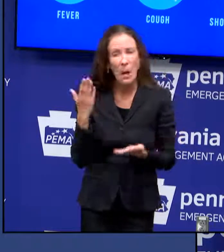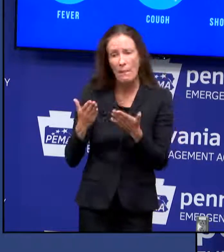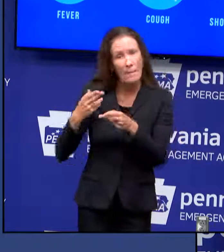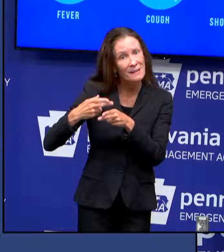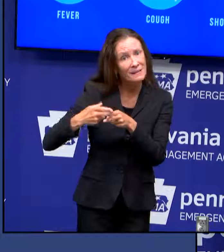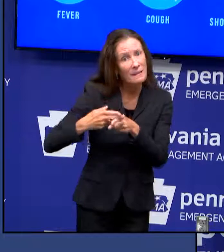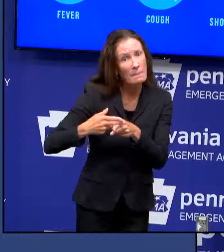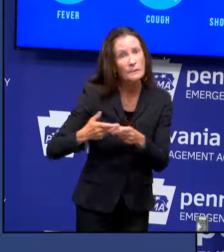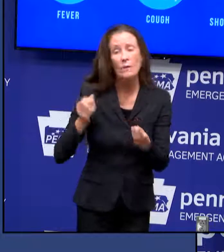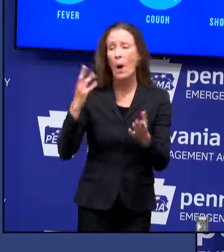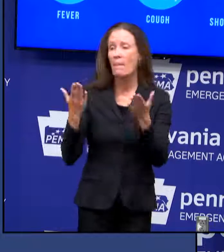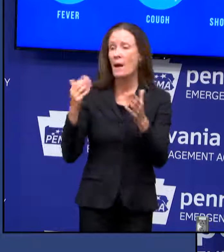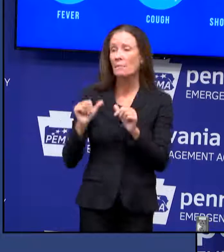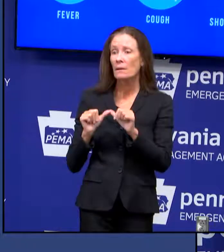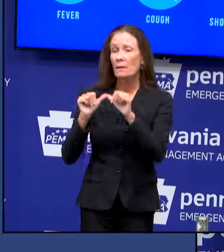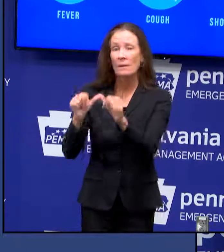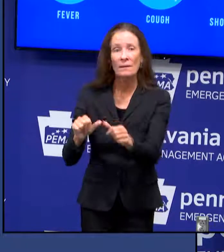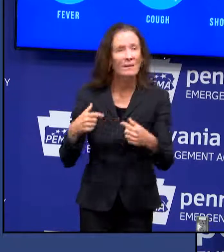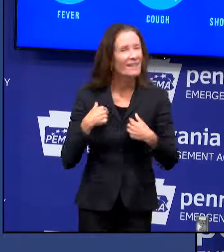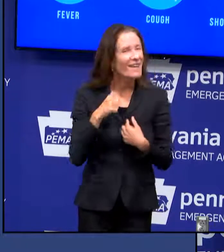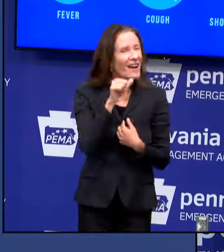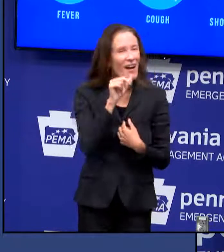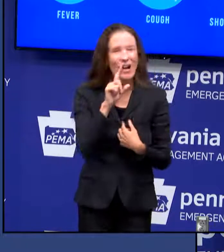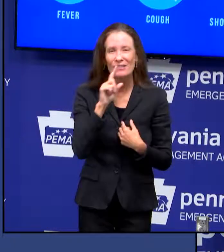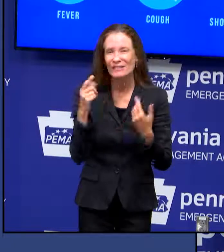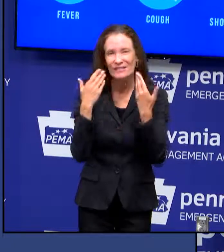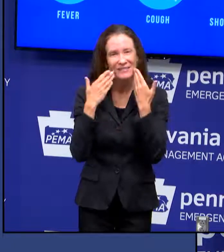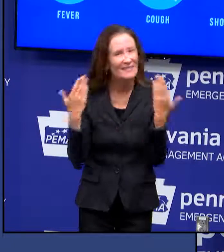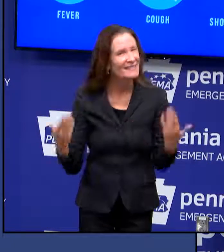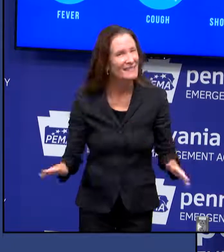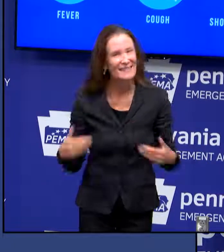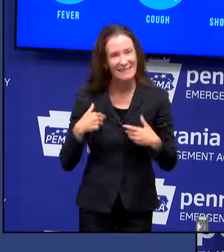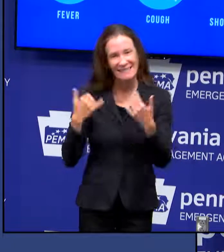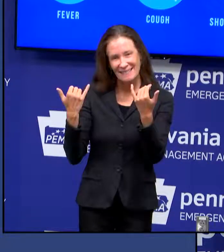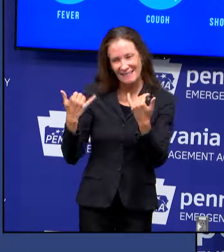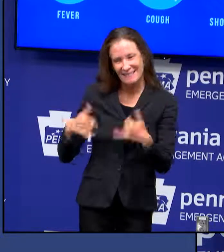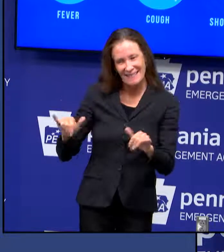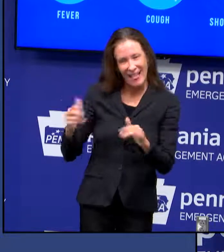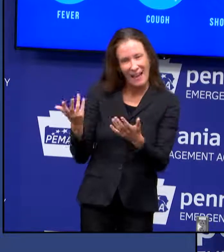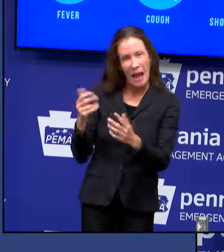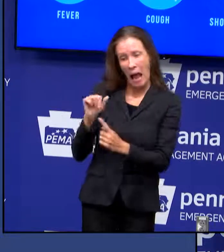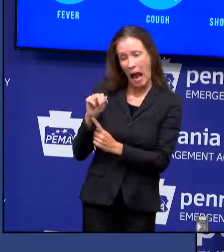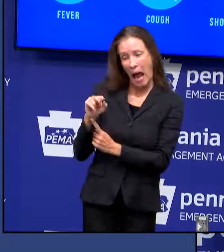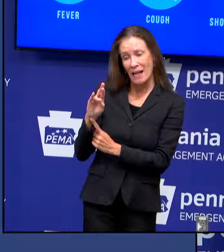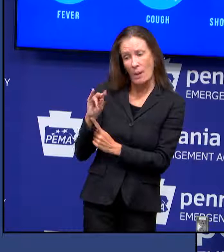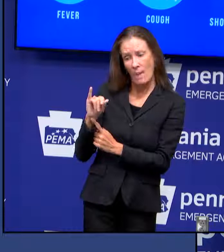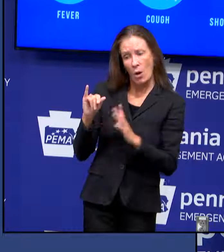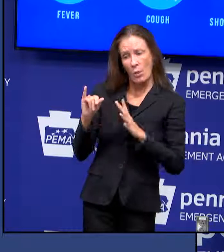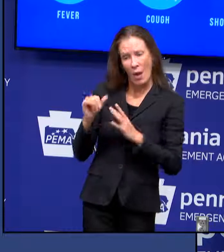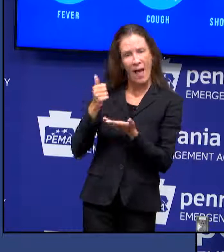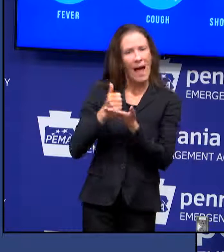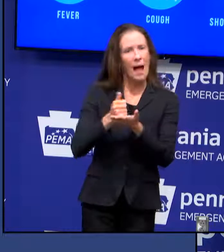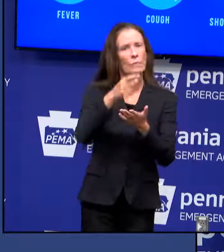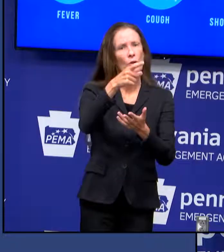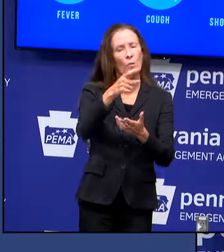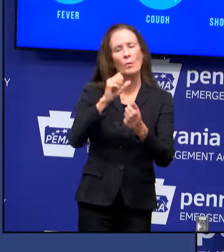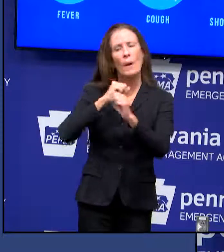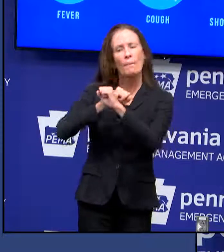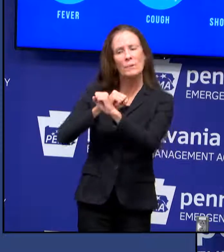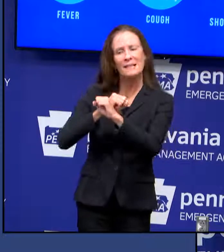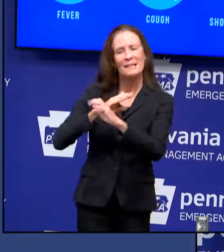have decreasing antibodies, but you might still be immune. So there's actually, it's not clear what that means to the individual patient. It is interesting when you're